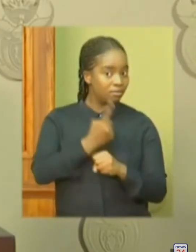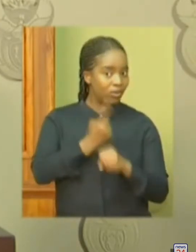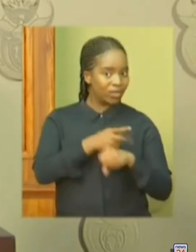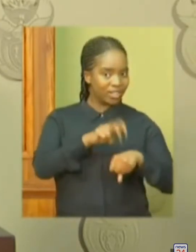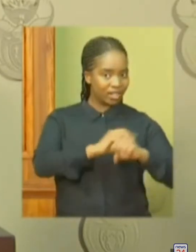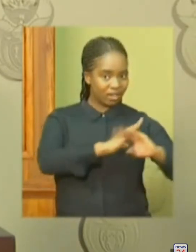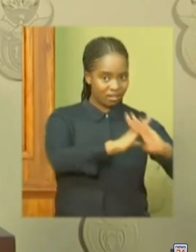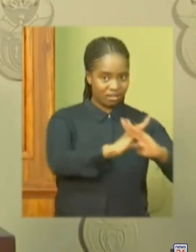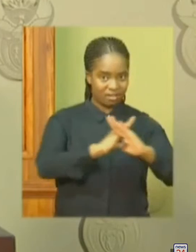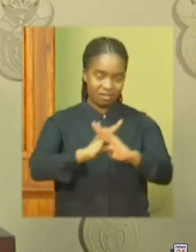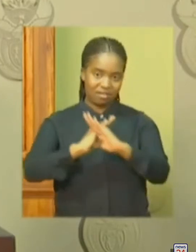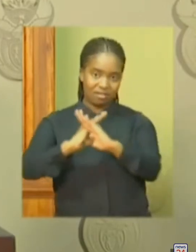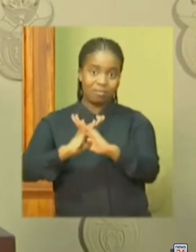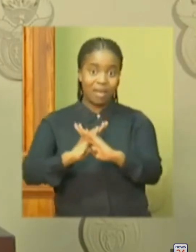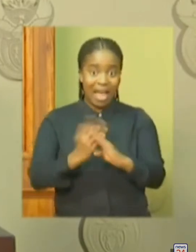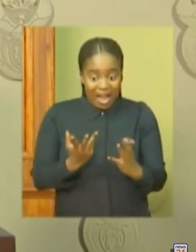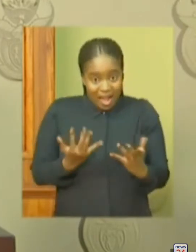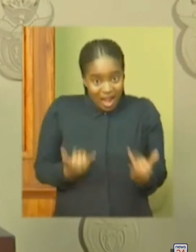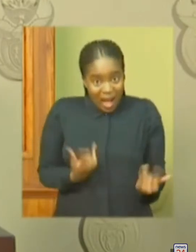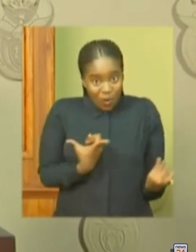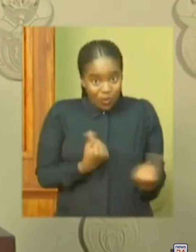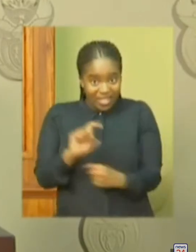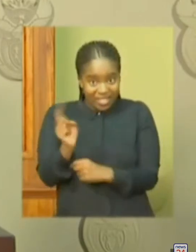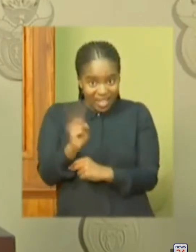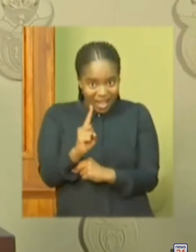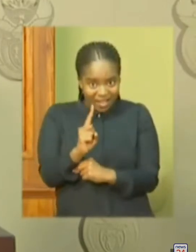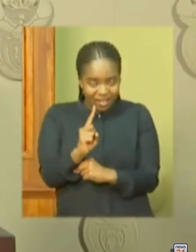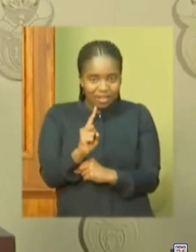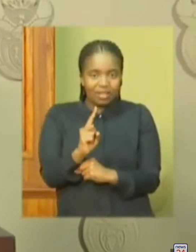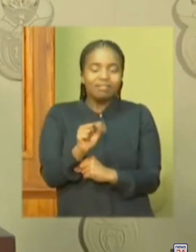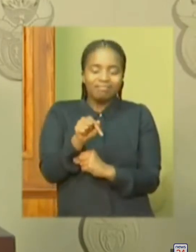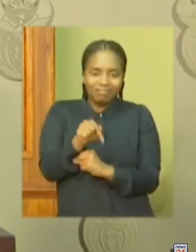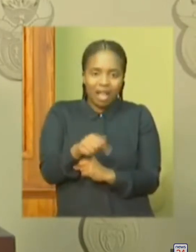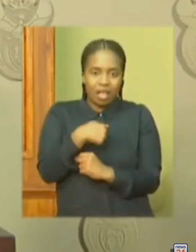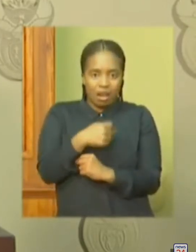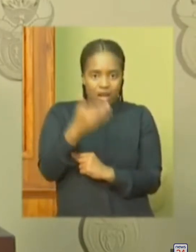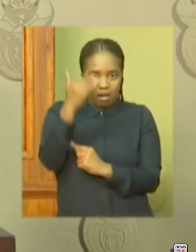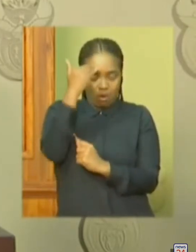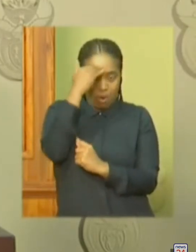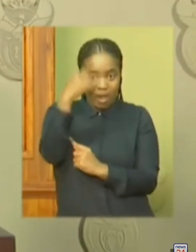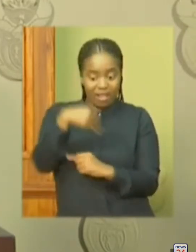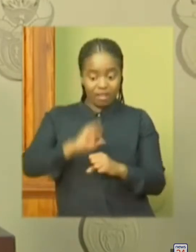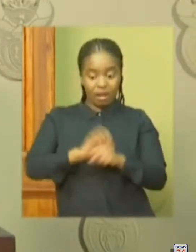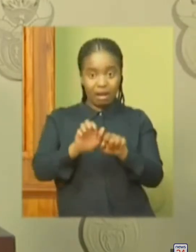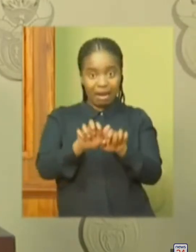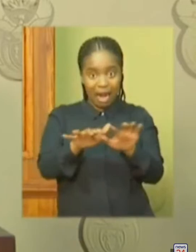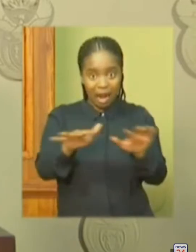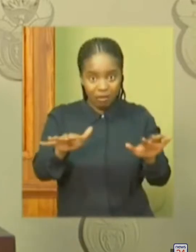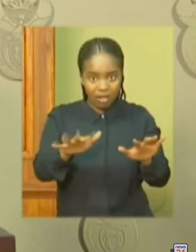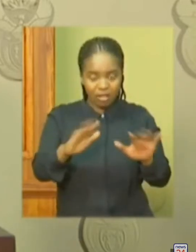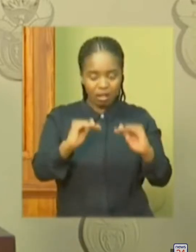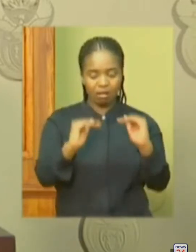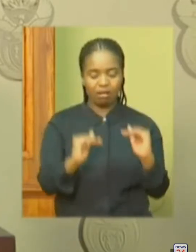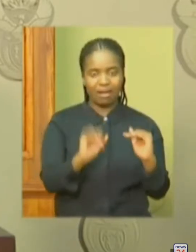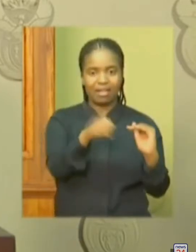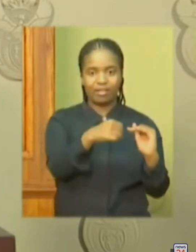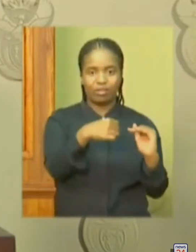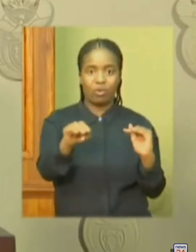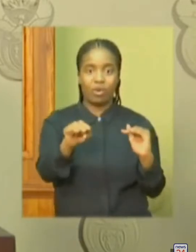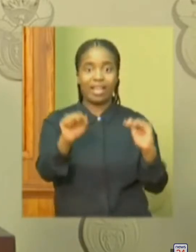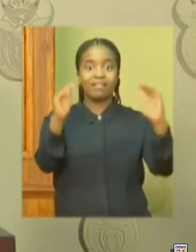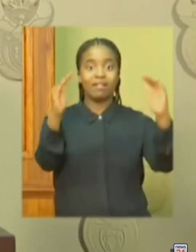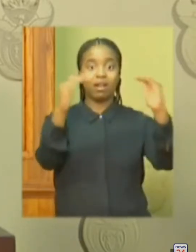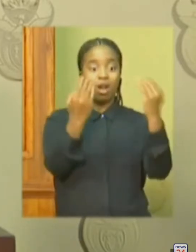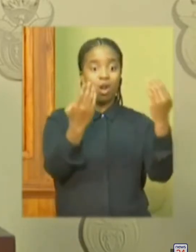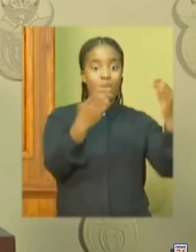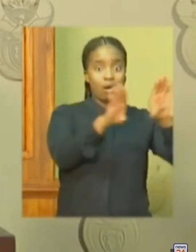It is our actions now that will determine whether the advantage we gained through the lockdown can be